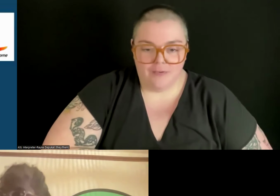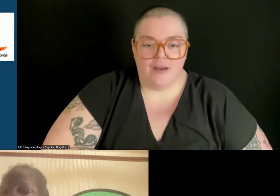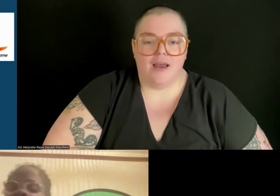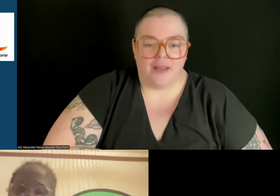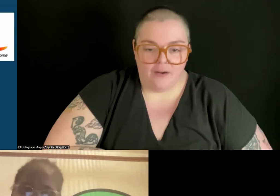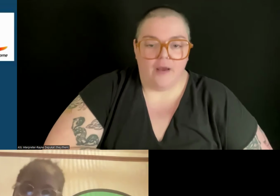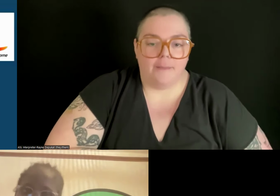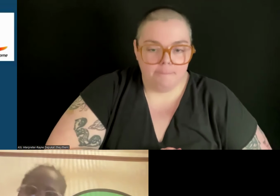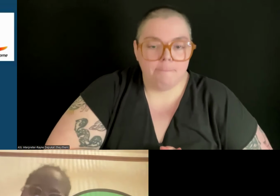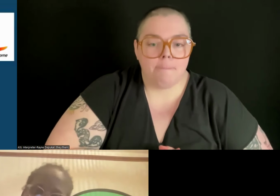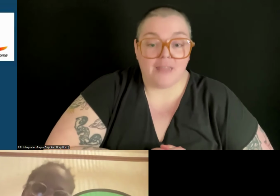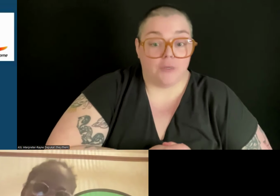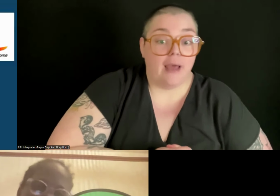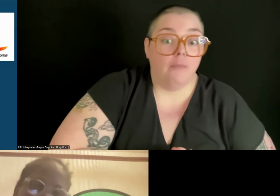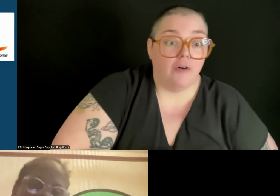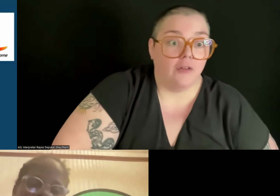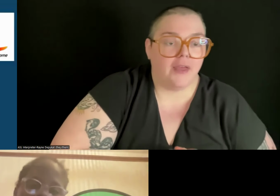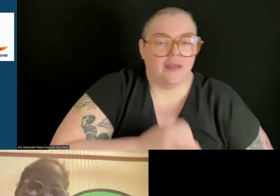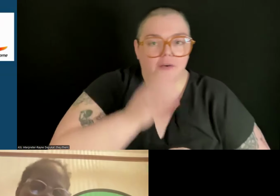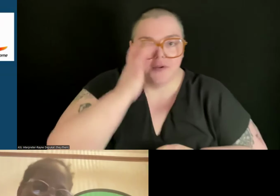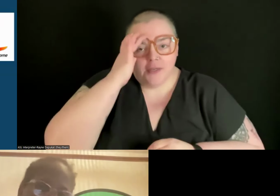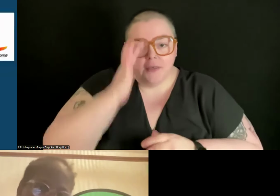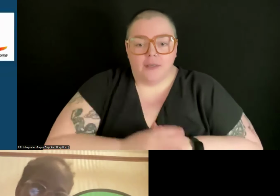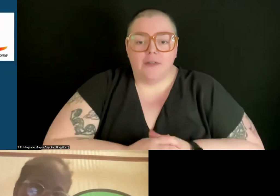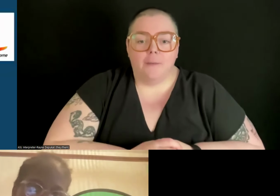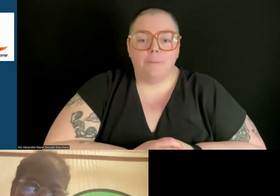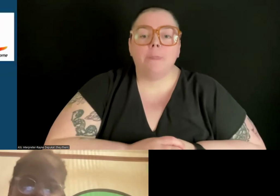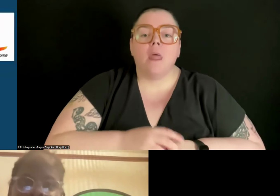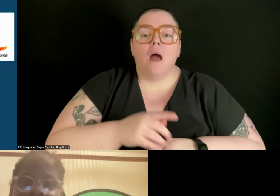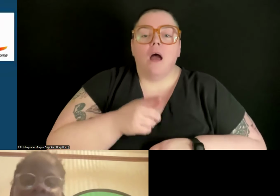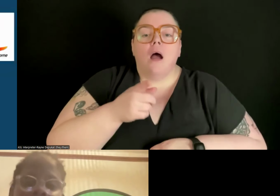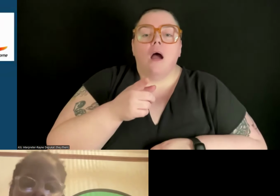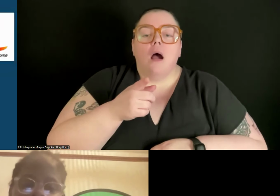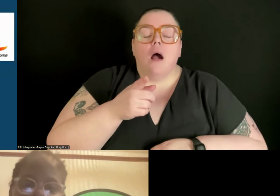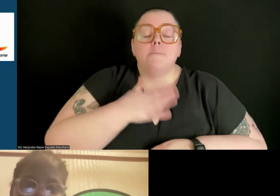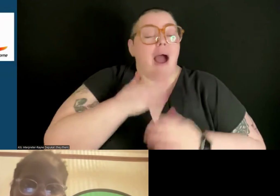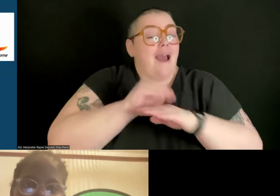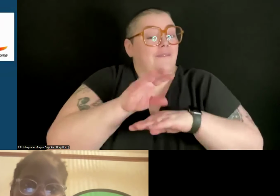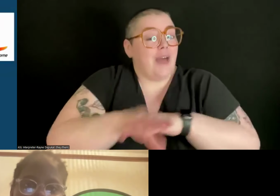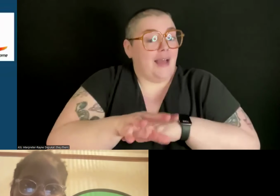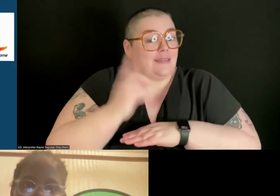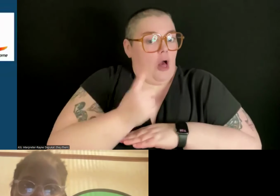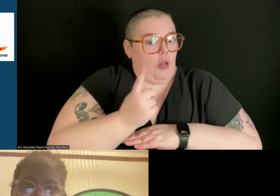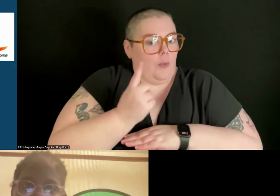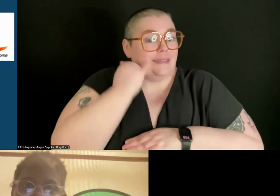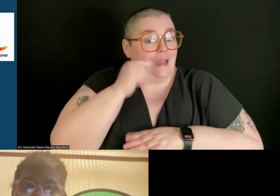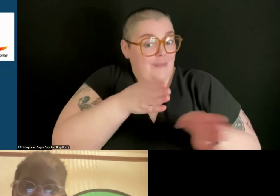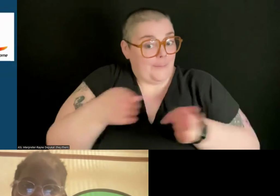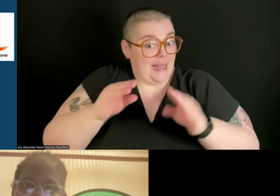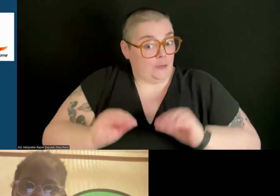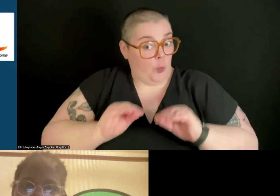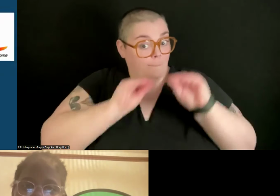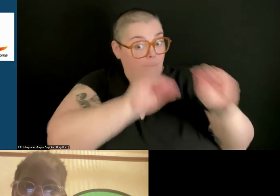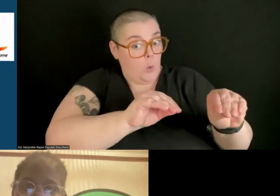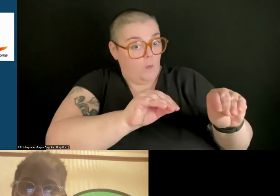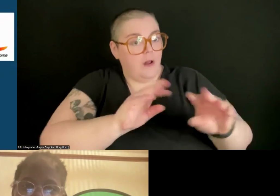Um, Got it. Okay. That's okay. really And helpful. Thank you. yeah, and my advice to people is always, if you're going to